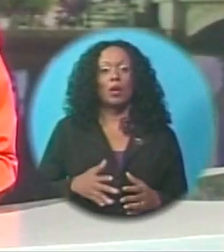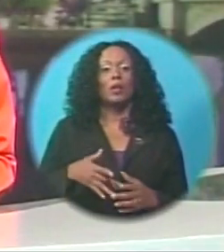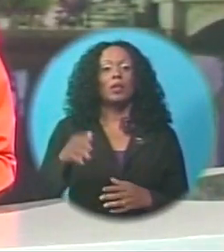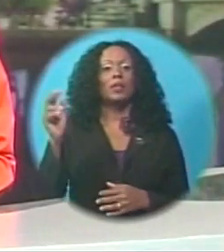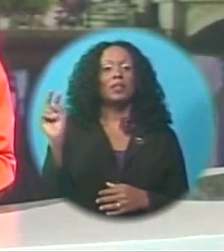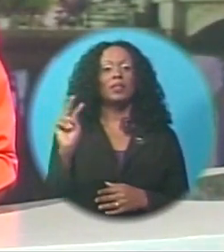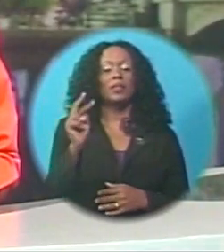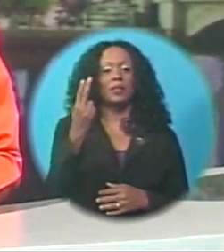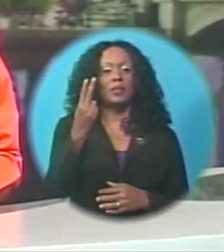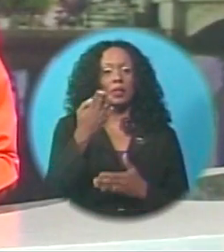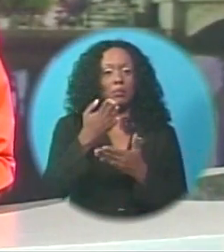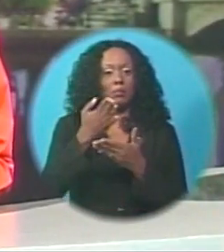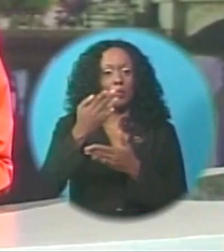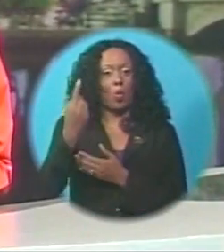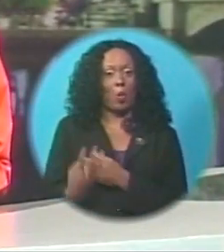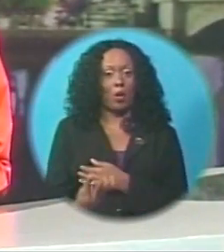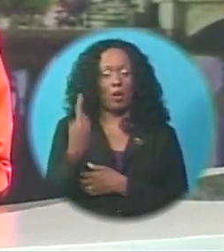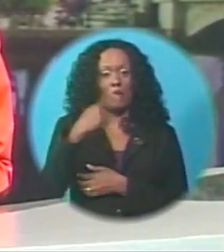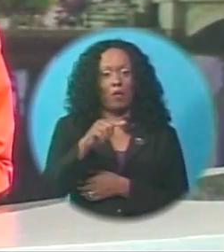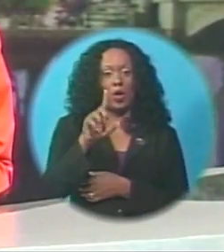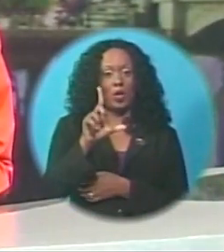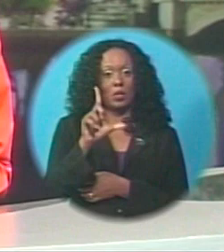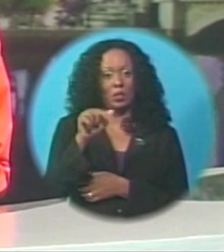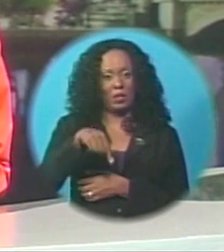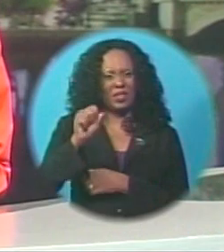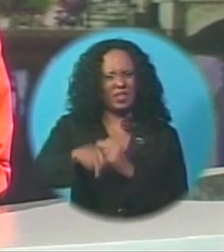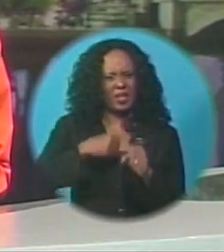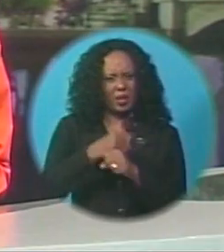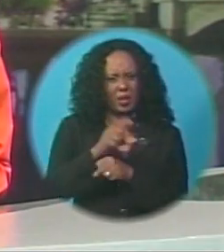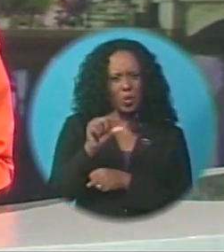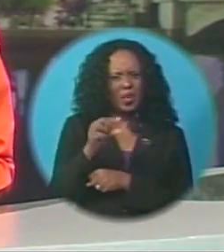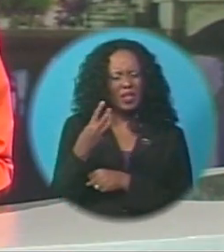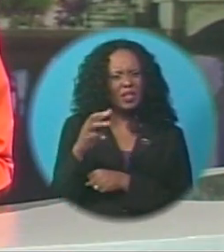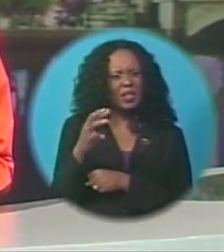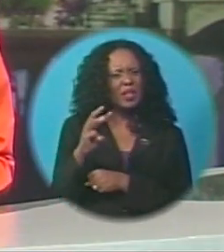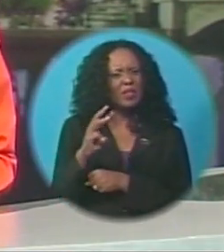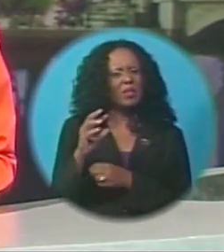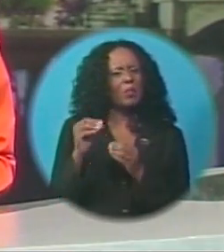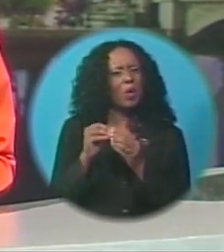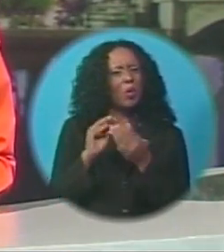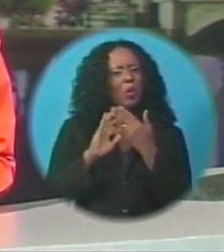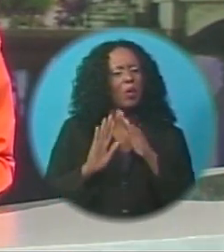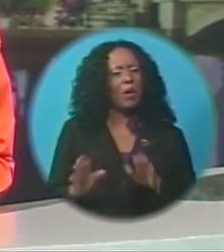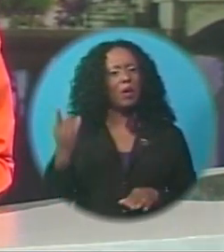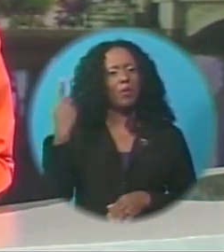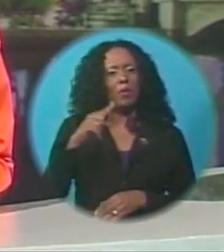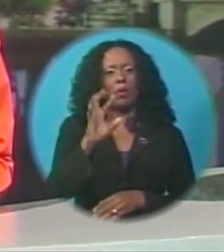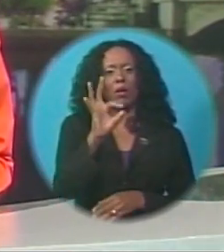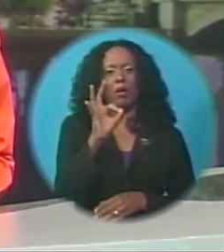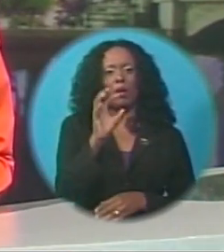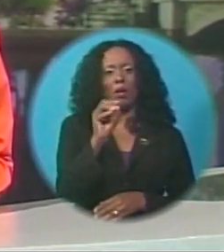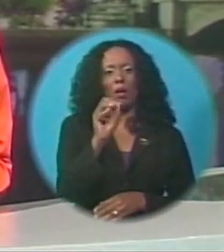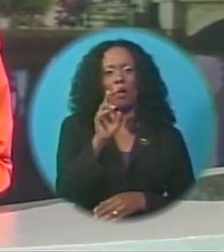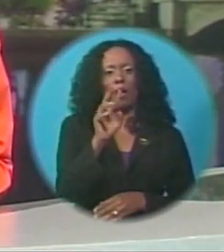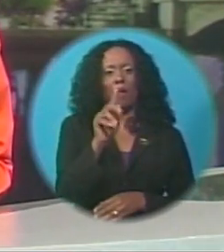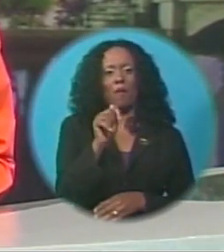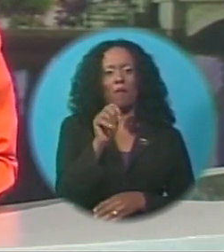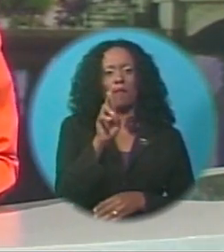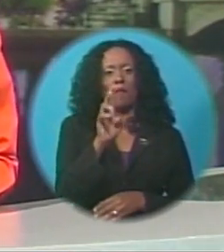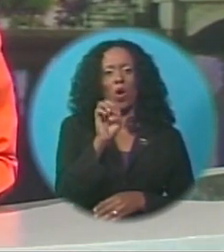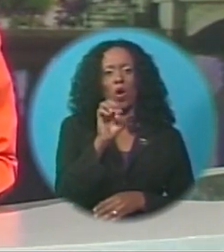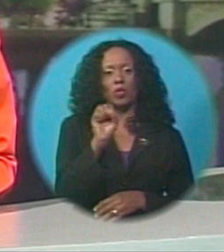While the second quarter of 2016 was much quieter than the first for the Fortress funds, they all posted positive